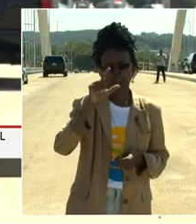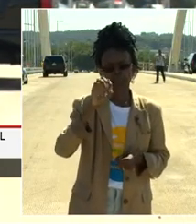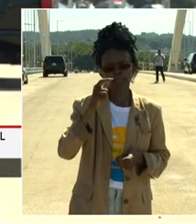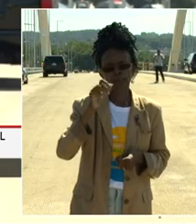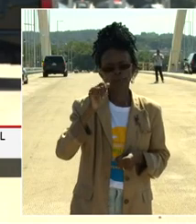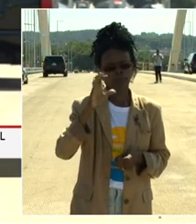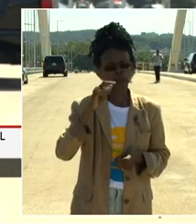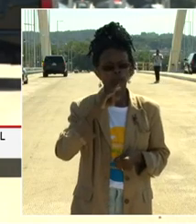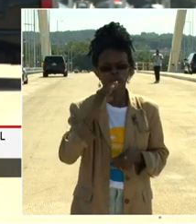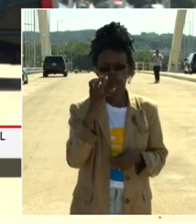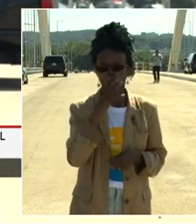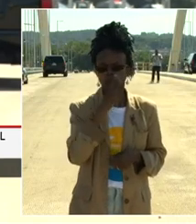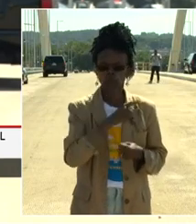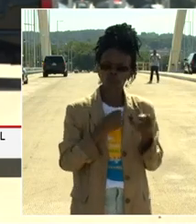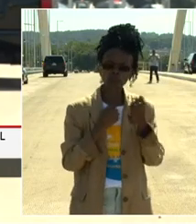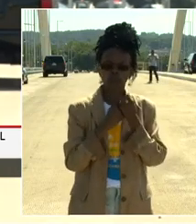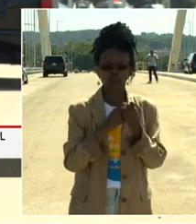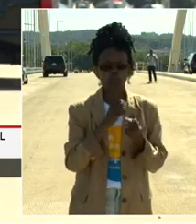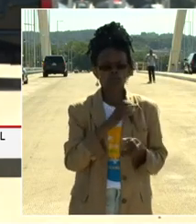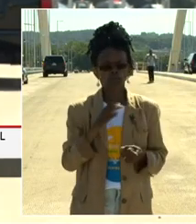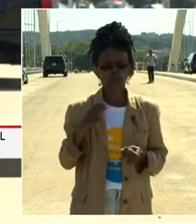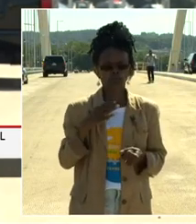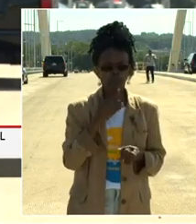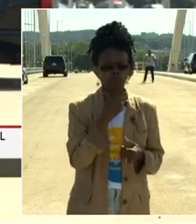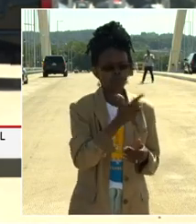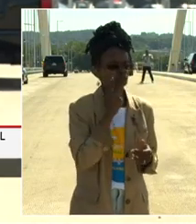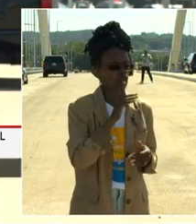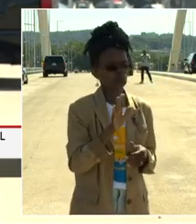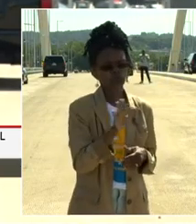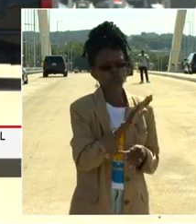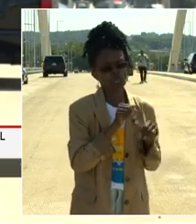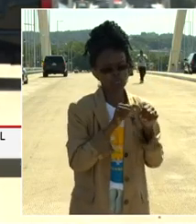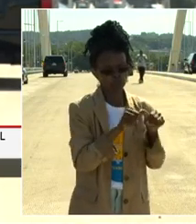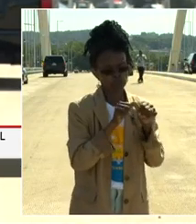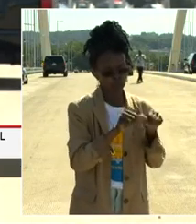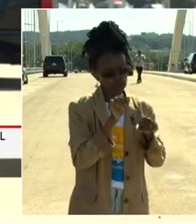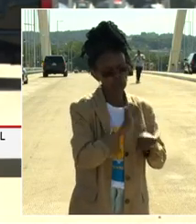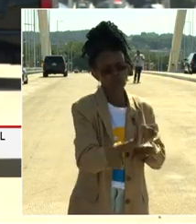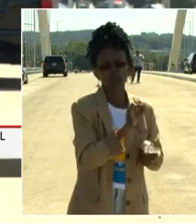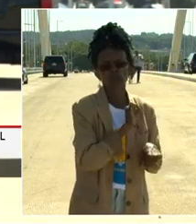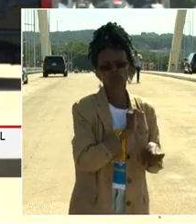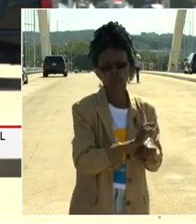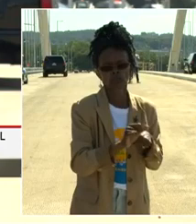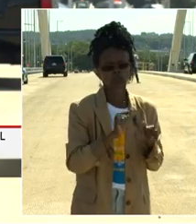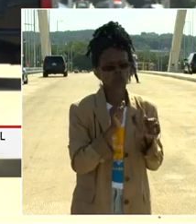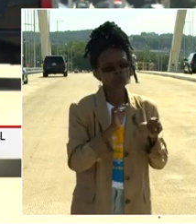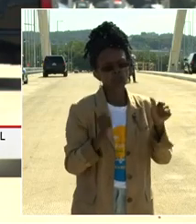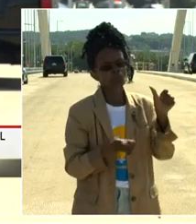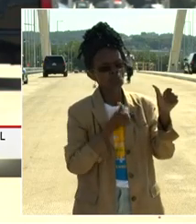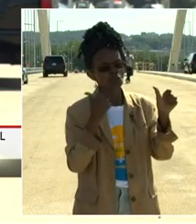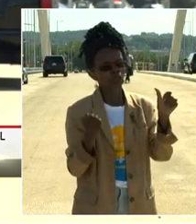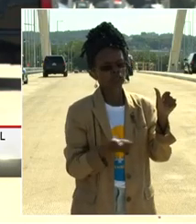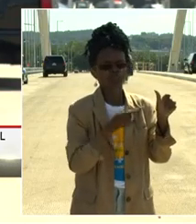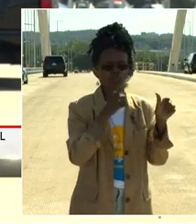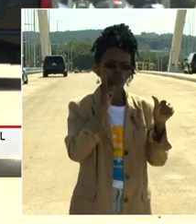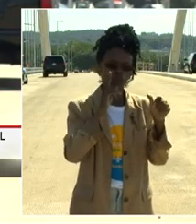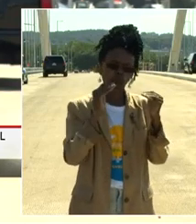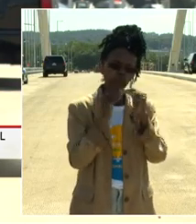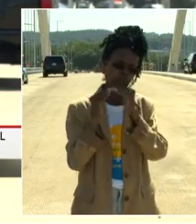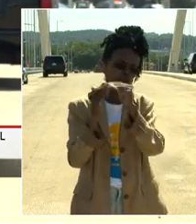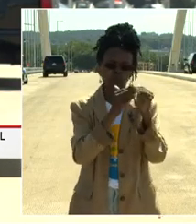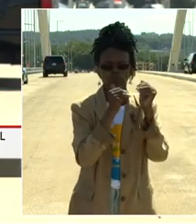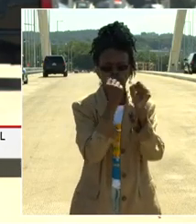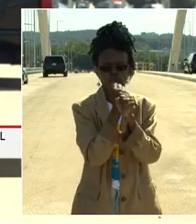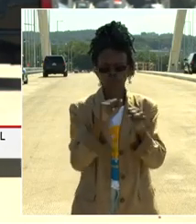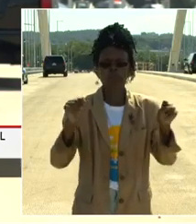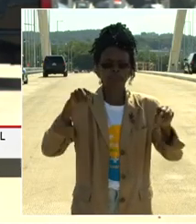Congress. Thank you for your tireless advocacy and relentless pursuit of freedom and justice for all Washingtonians.